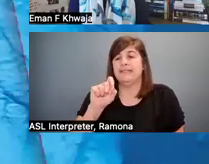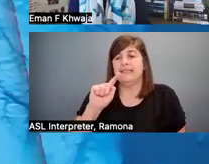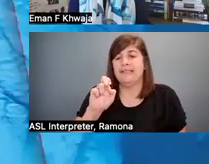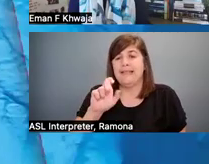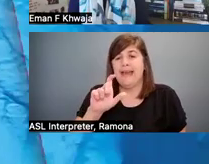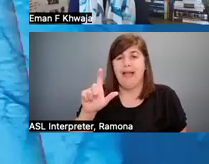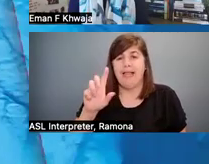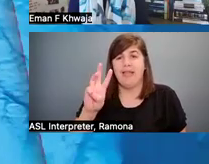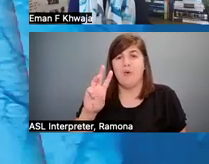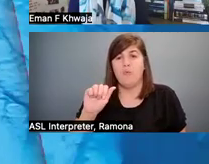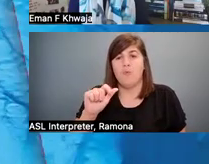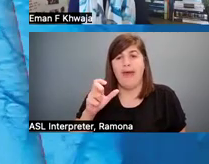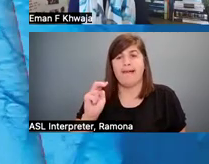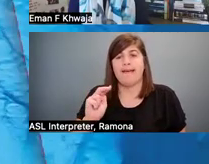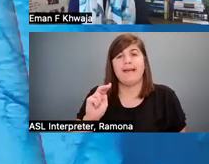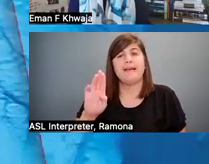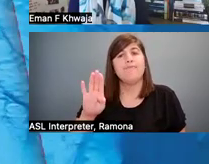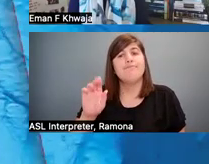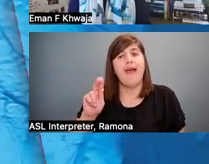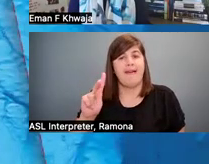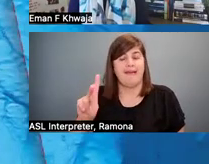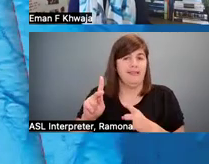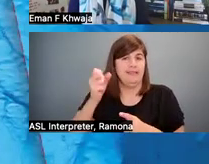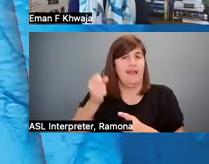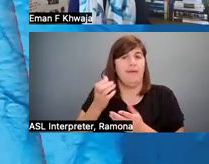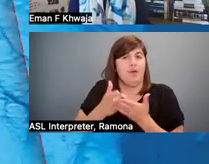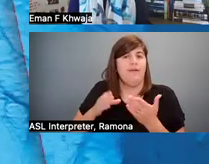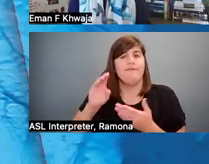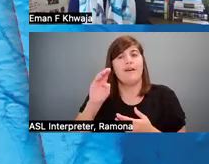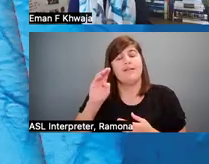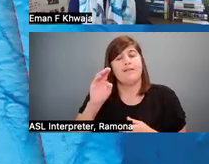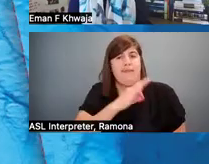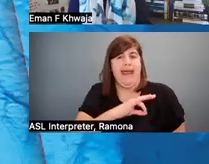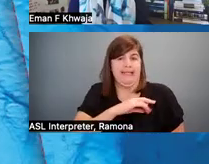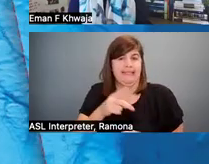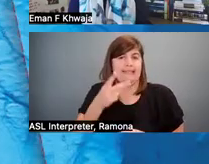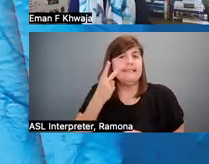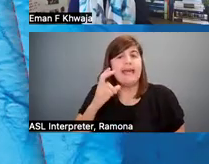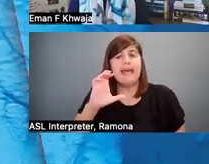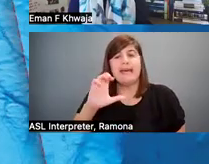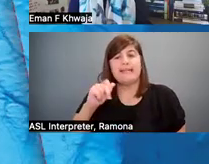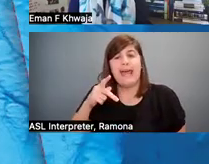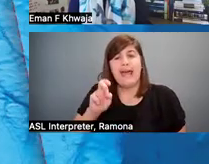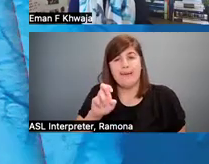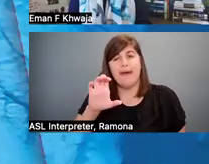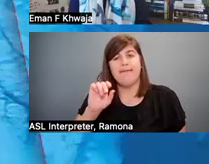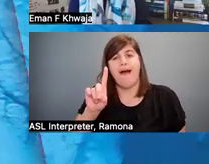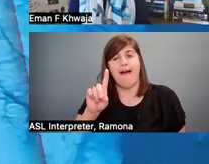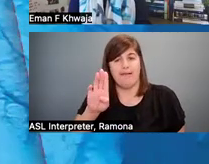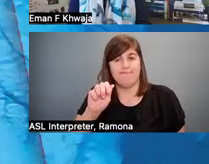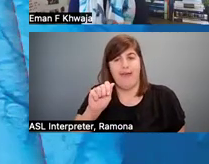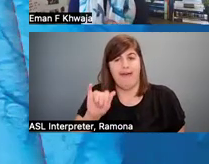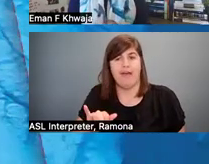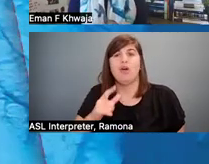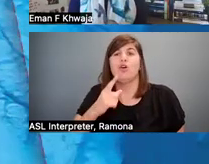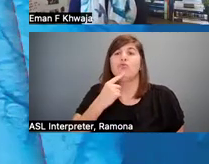photo of the southern Gulf of Maine. It's this chart here. You can see Cape Cod Bay, and you can see that red outlined area. That